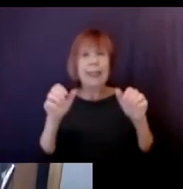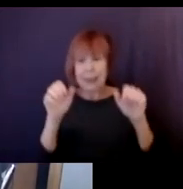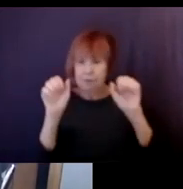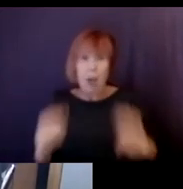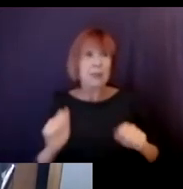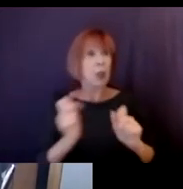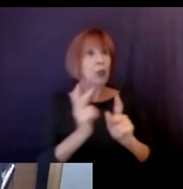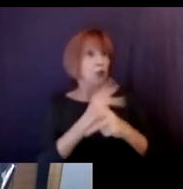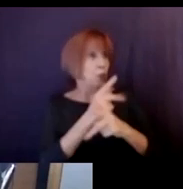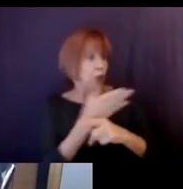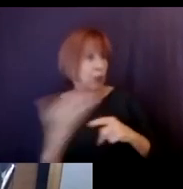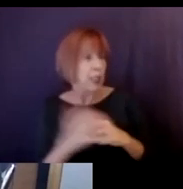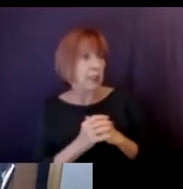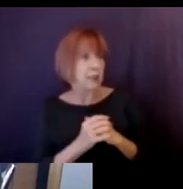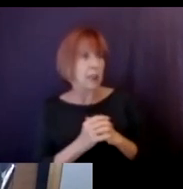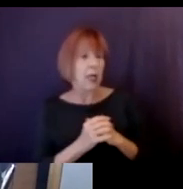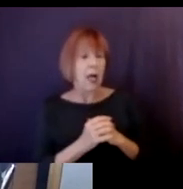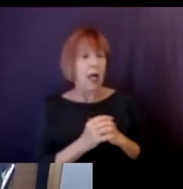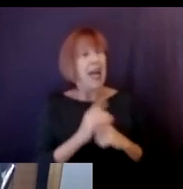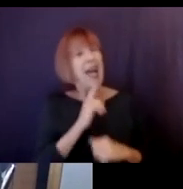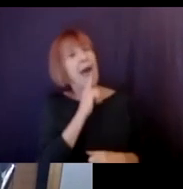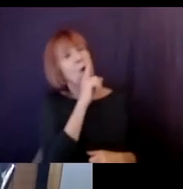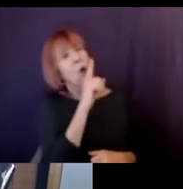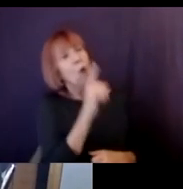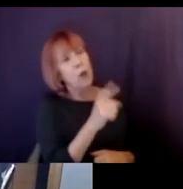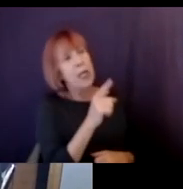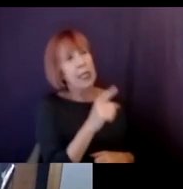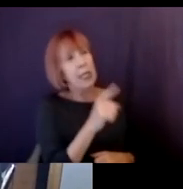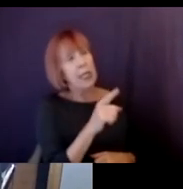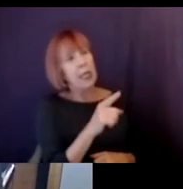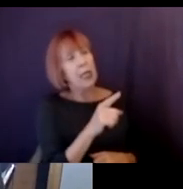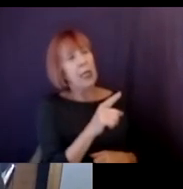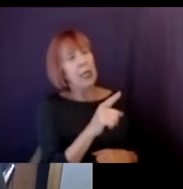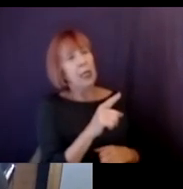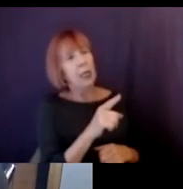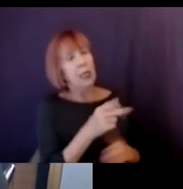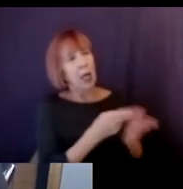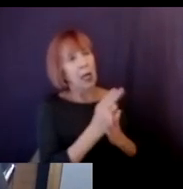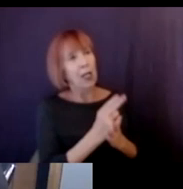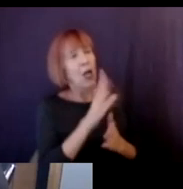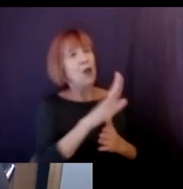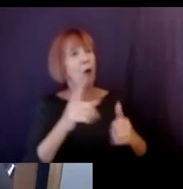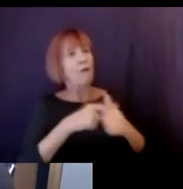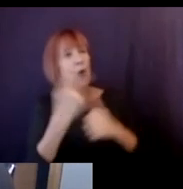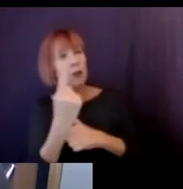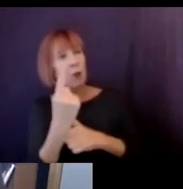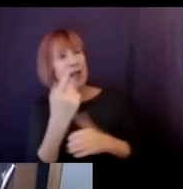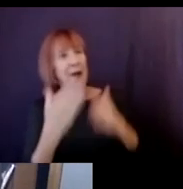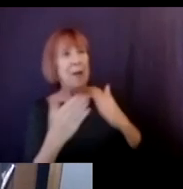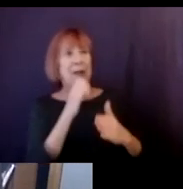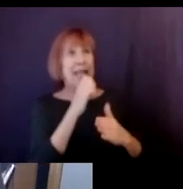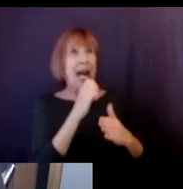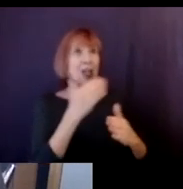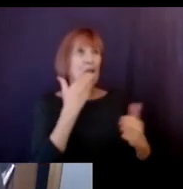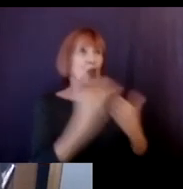things. And the fact of the matter is, your first one will probably not be as good as your second or third one, but